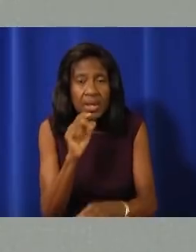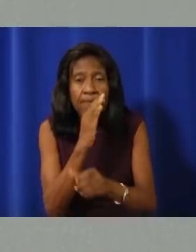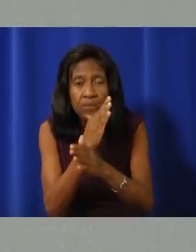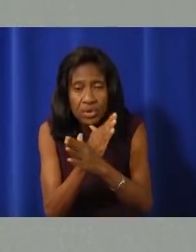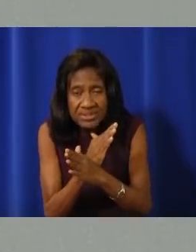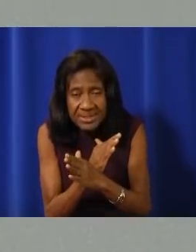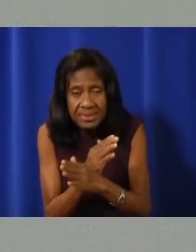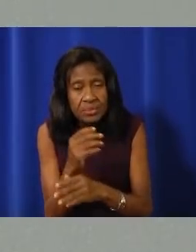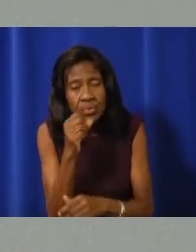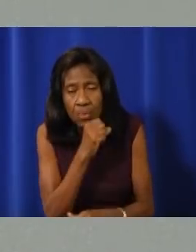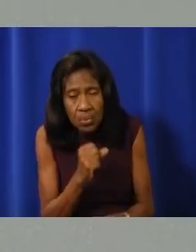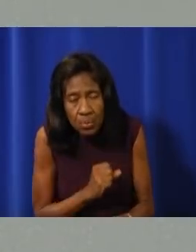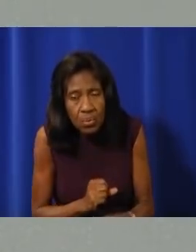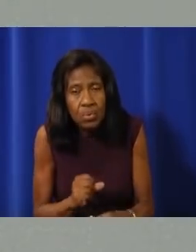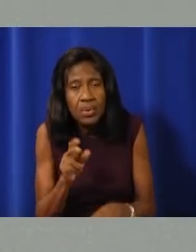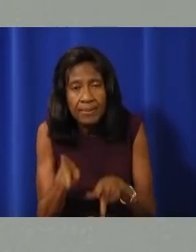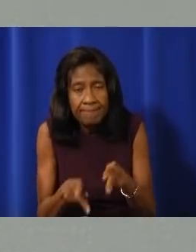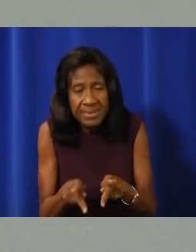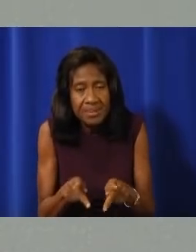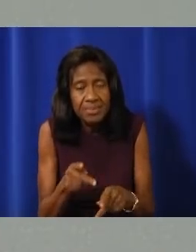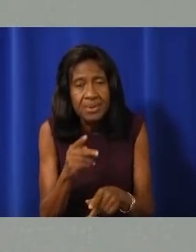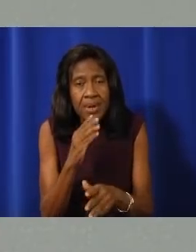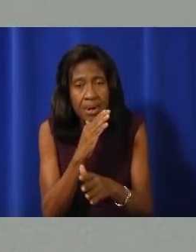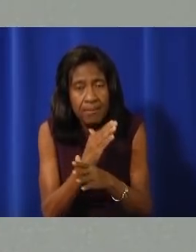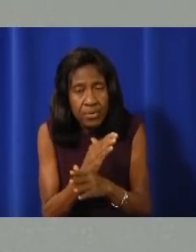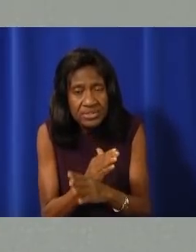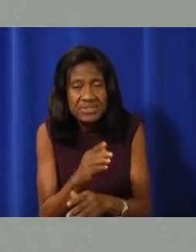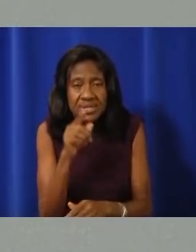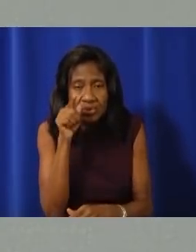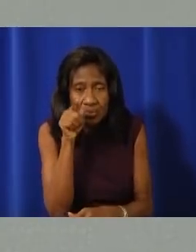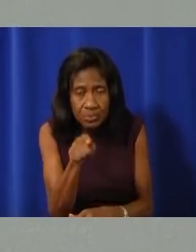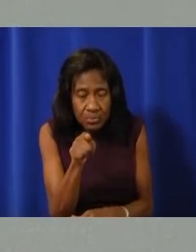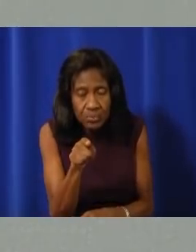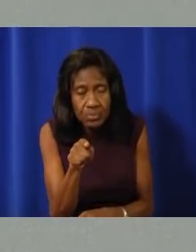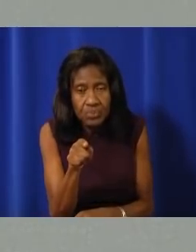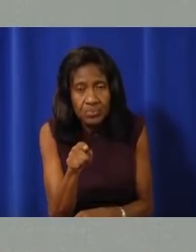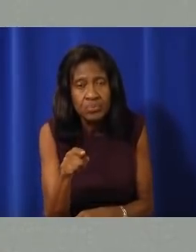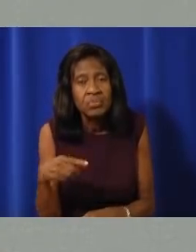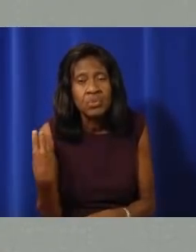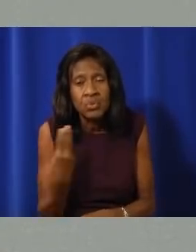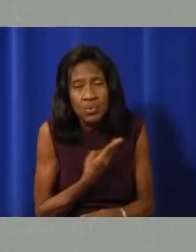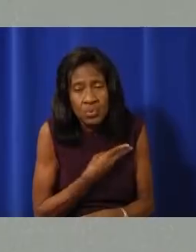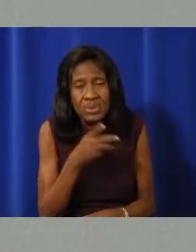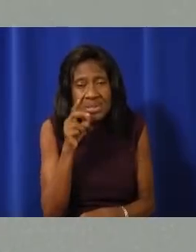older people. They will protect you. We need to